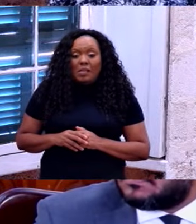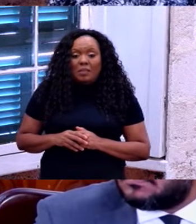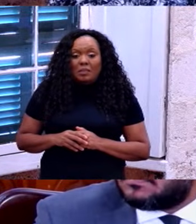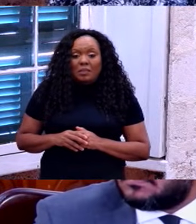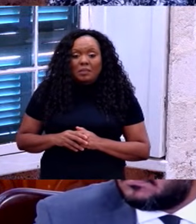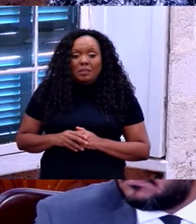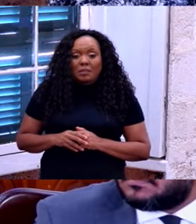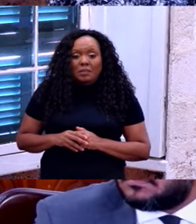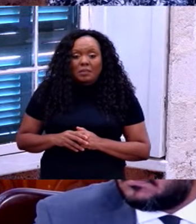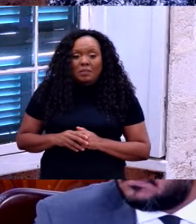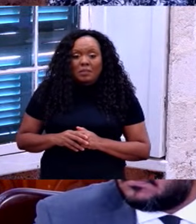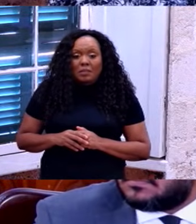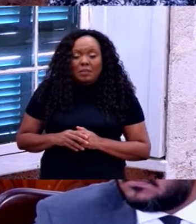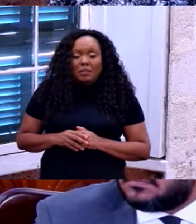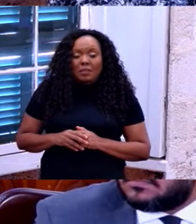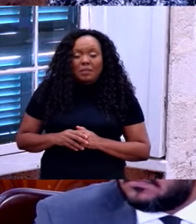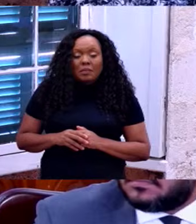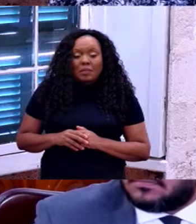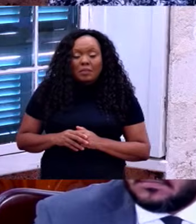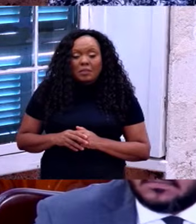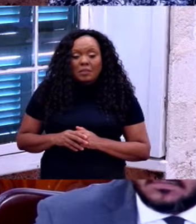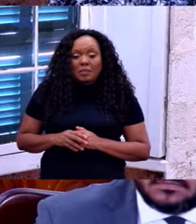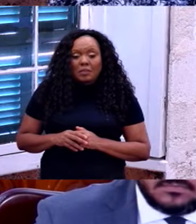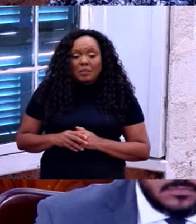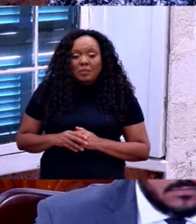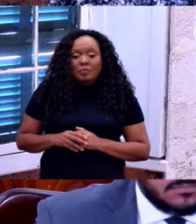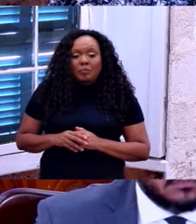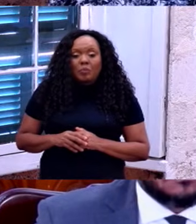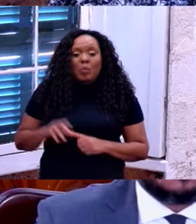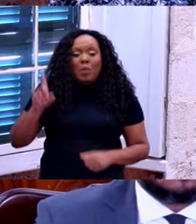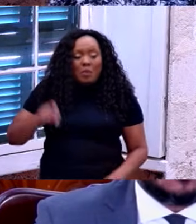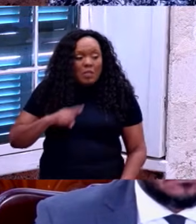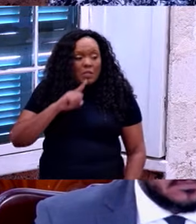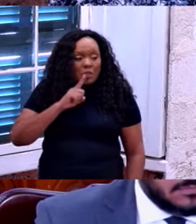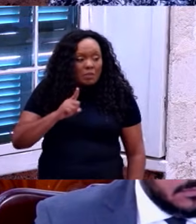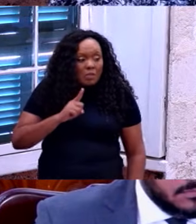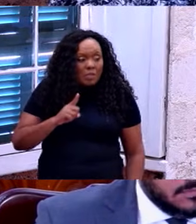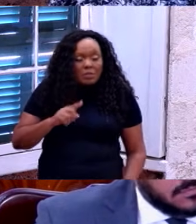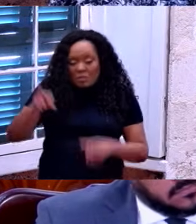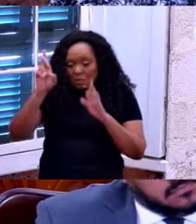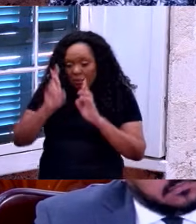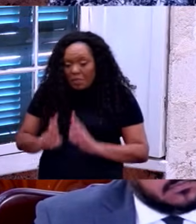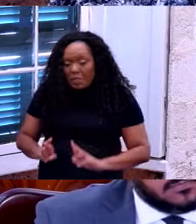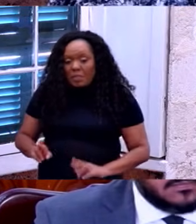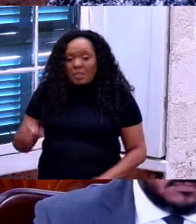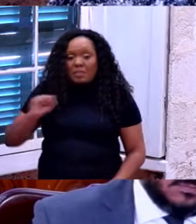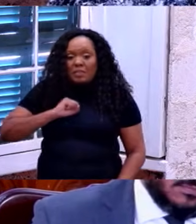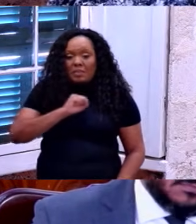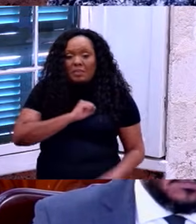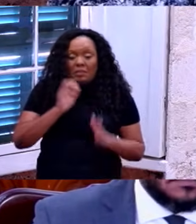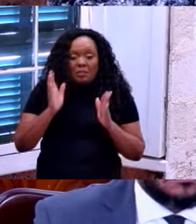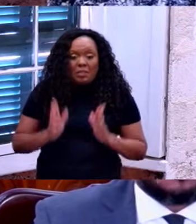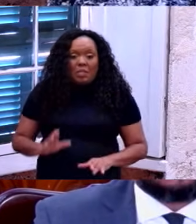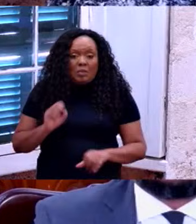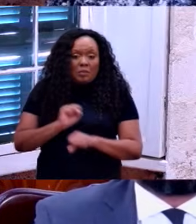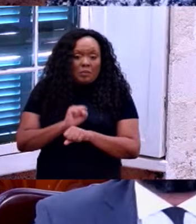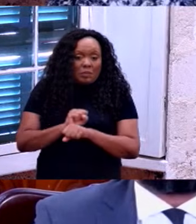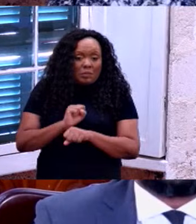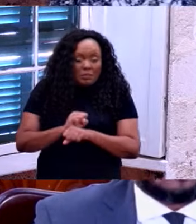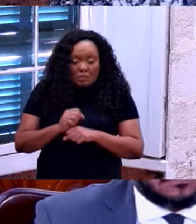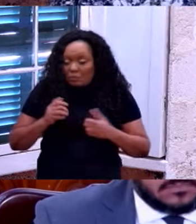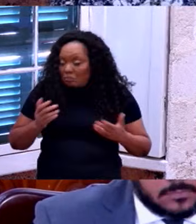take into consideration the work of the senators of Barbados. It doesn't really matter which